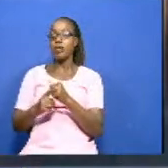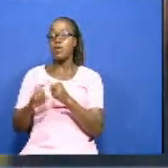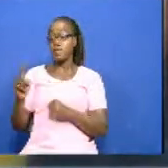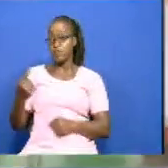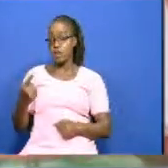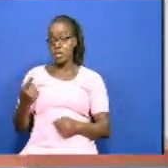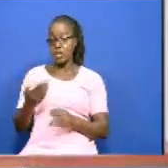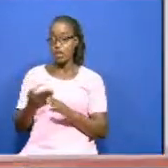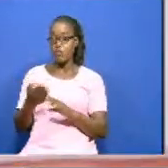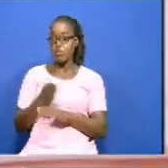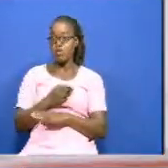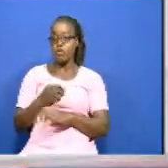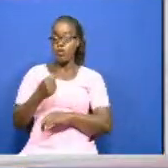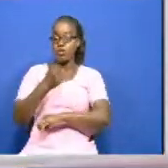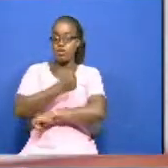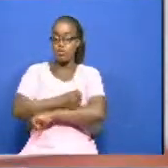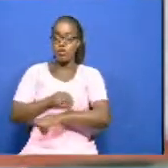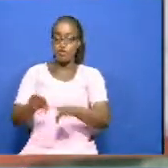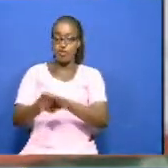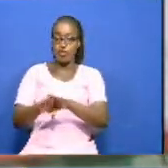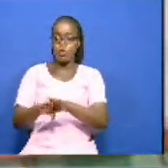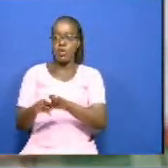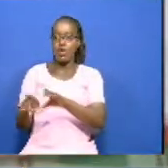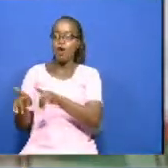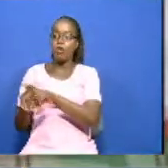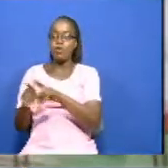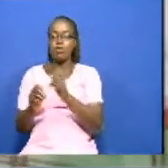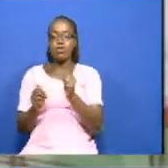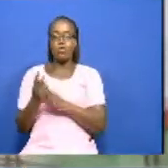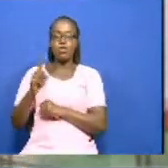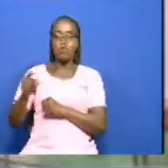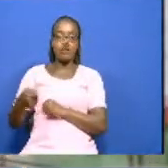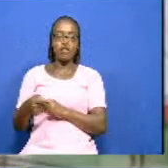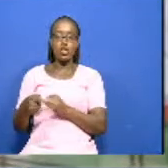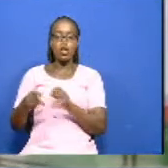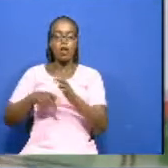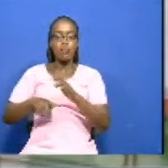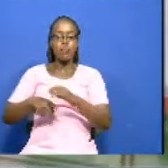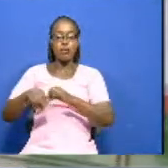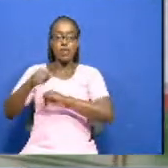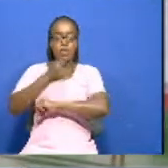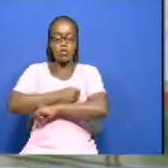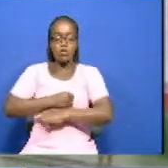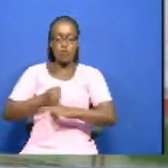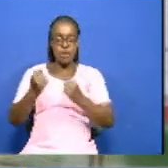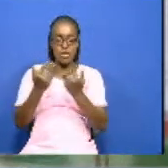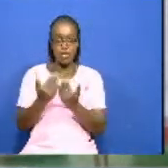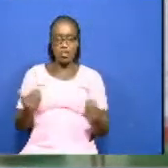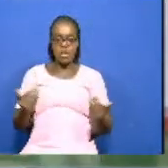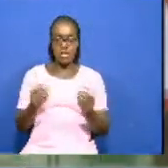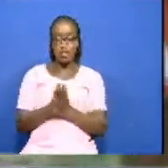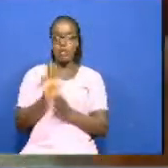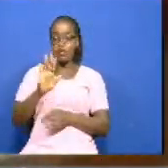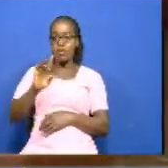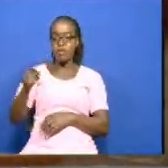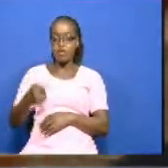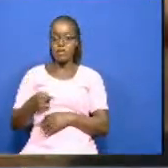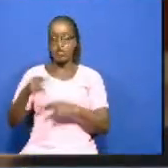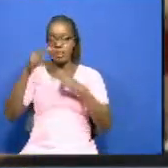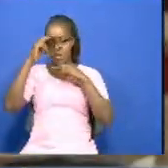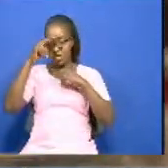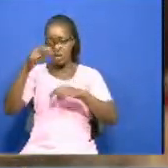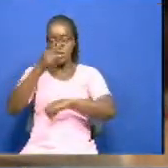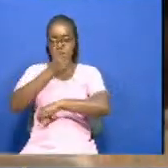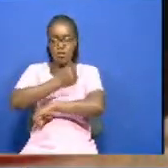shut down, adding that the sub-county has 12,000 primary school pupils and about 5,000 secondary school students, adding that